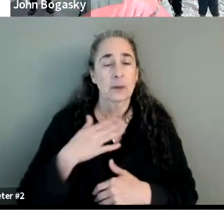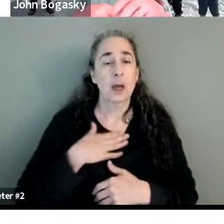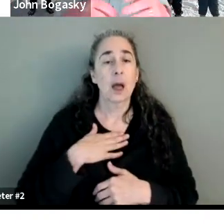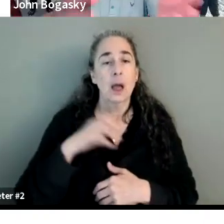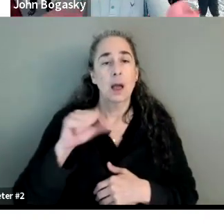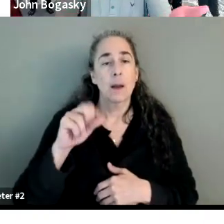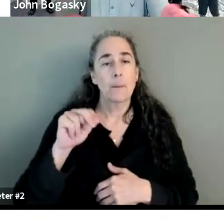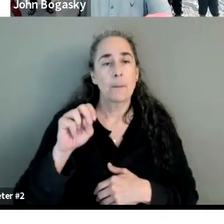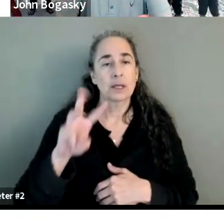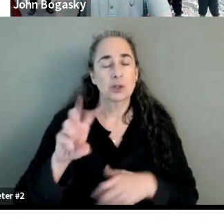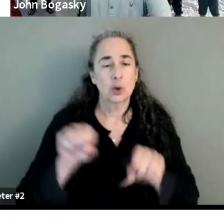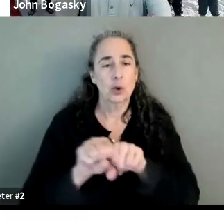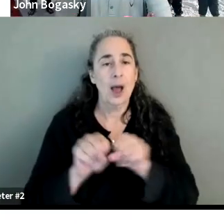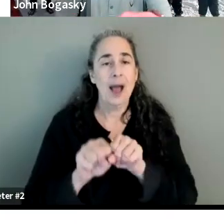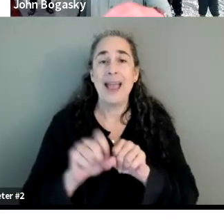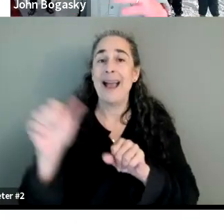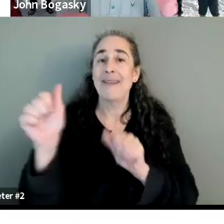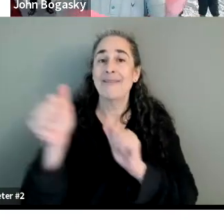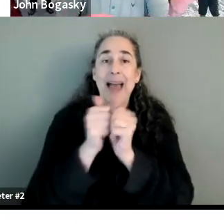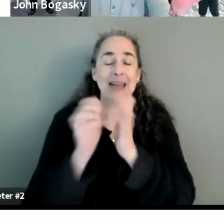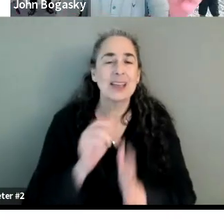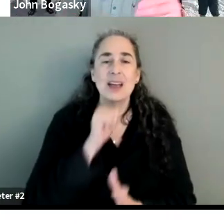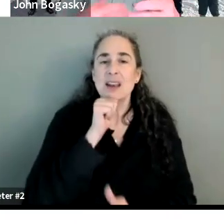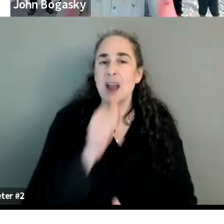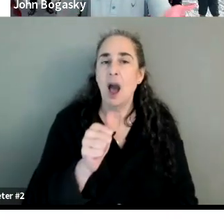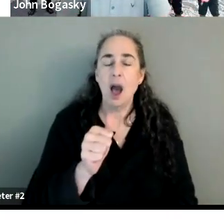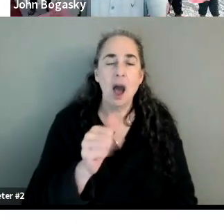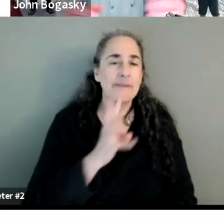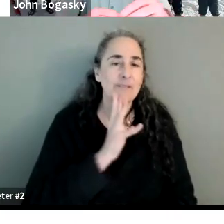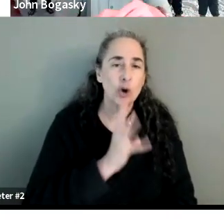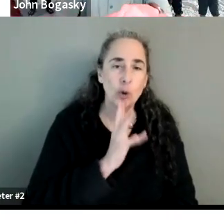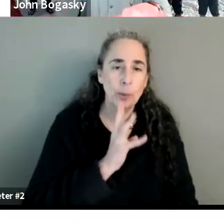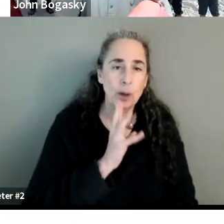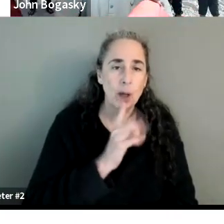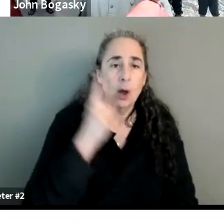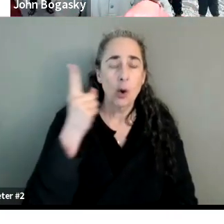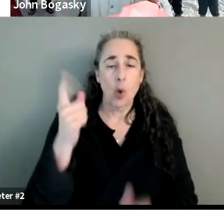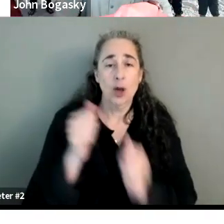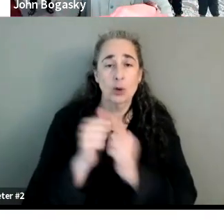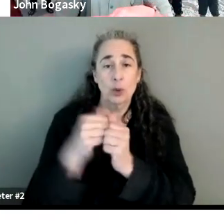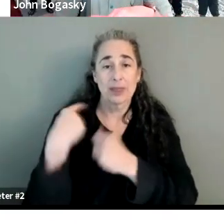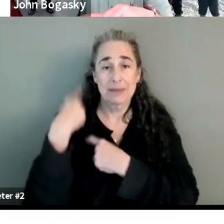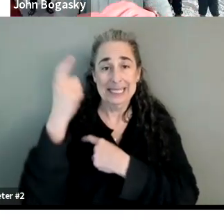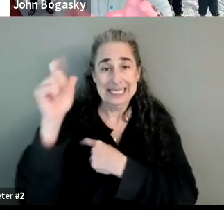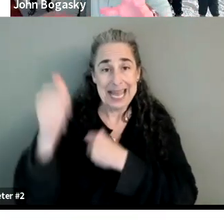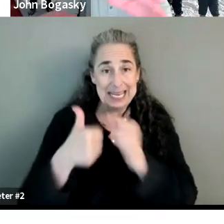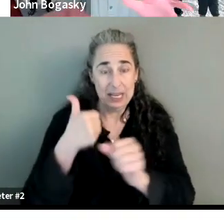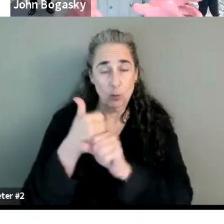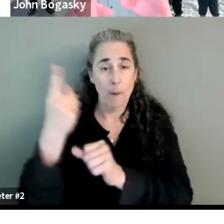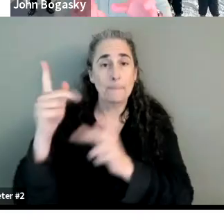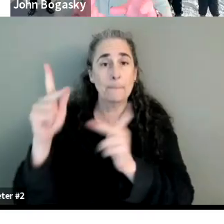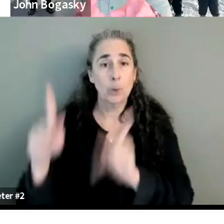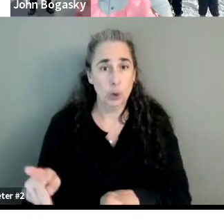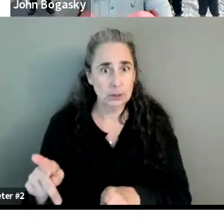I have athletes that are nonverbal. I've had several over the years. I've had one who's been with me for 10 years. And